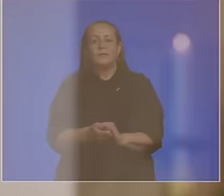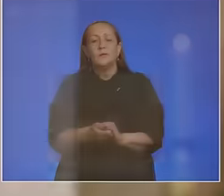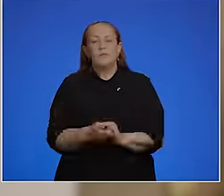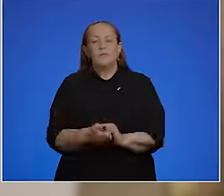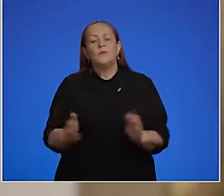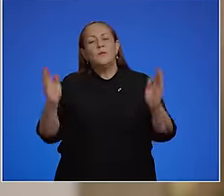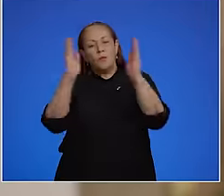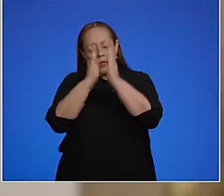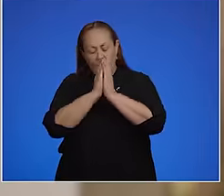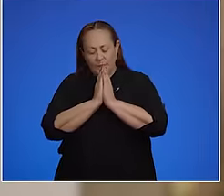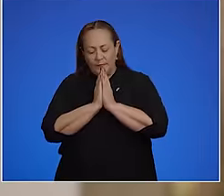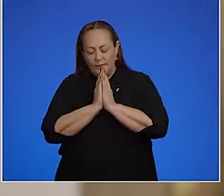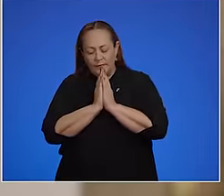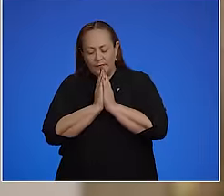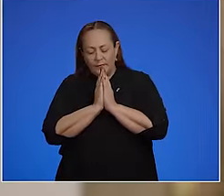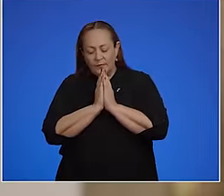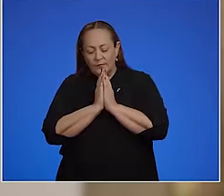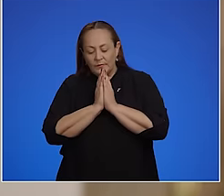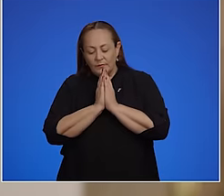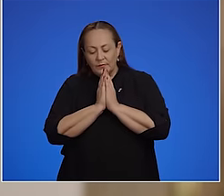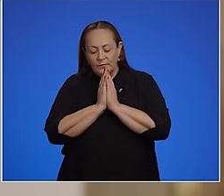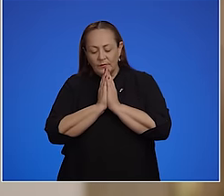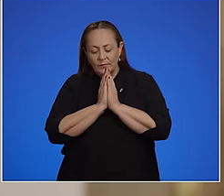Amen. Let us pray.